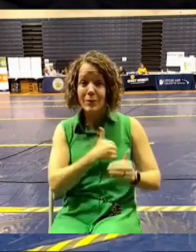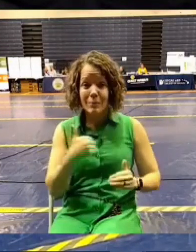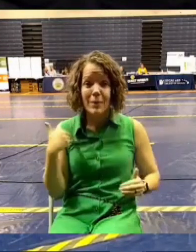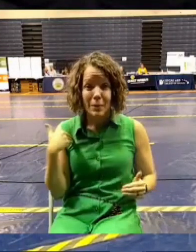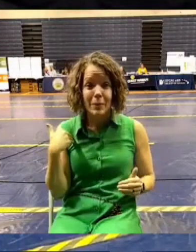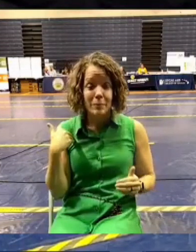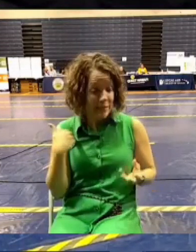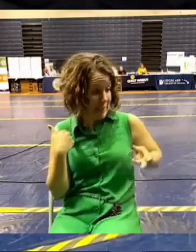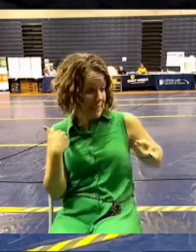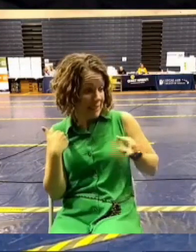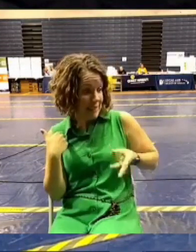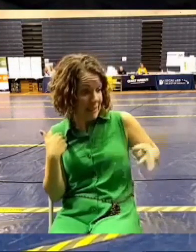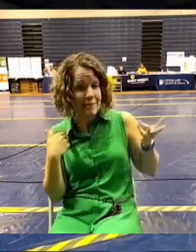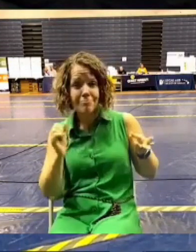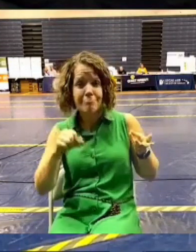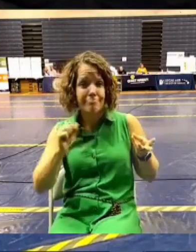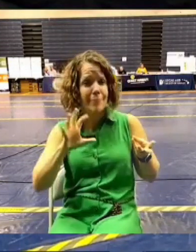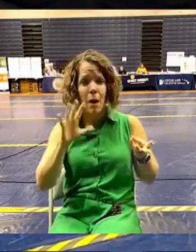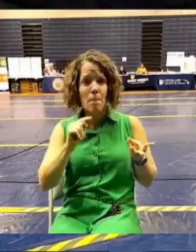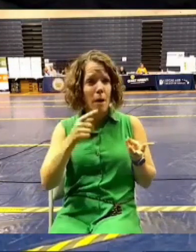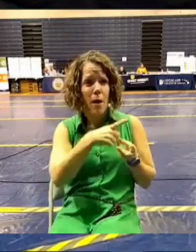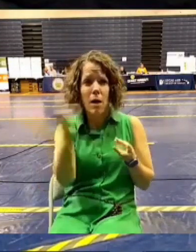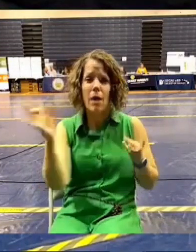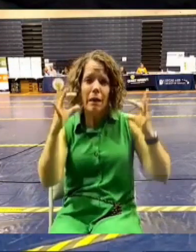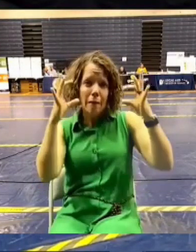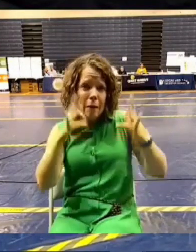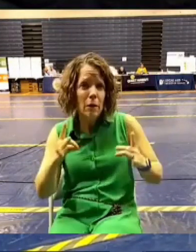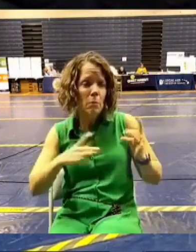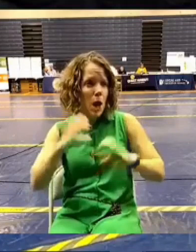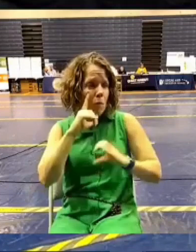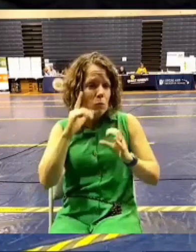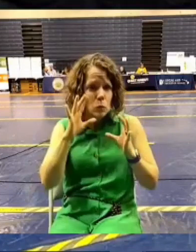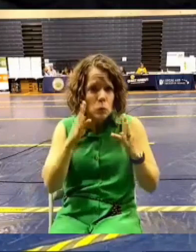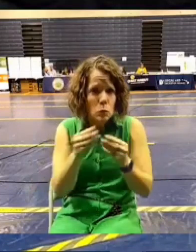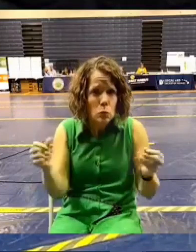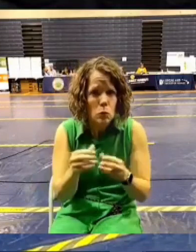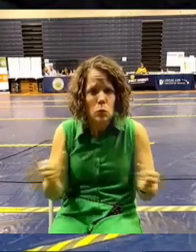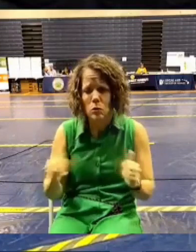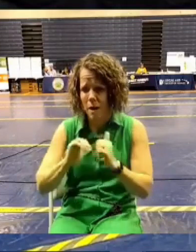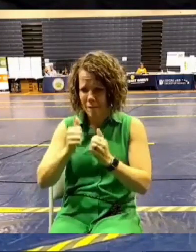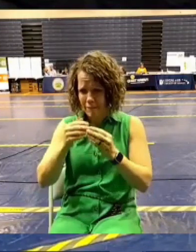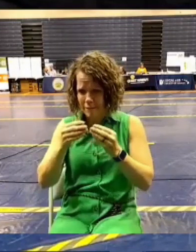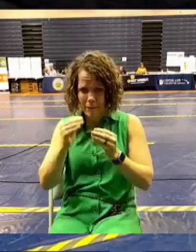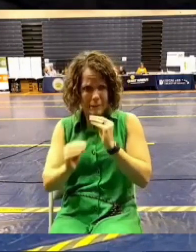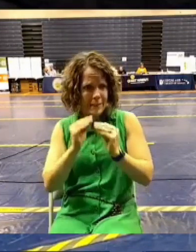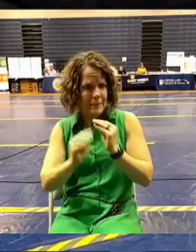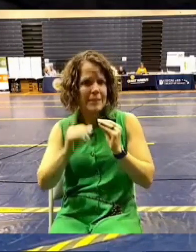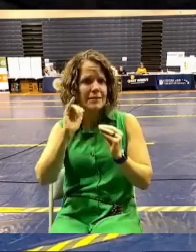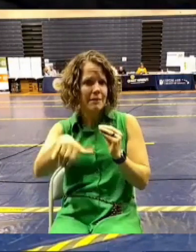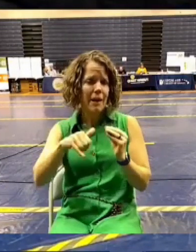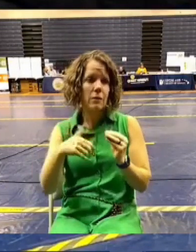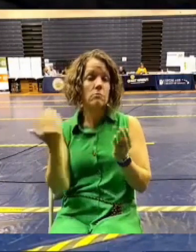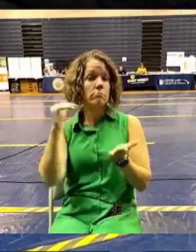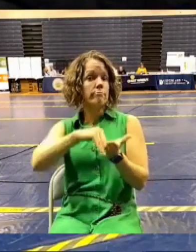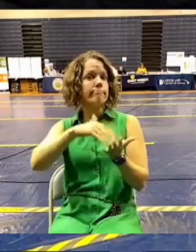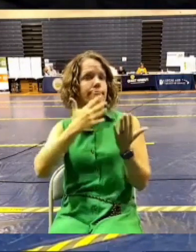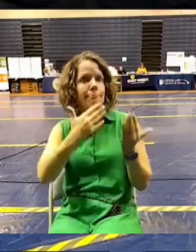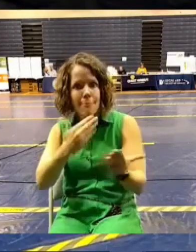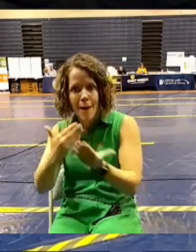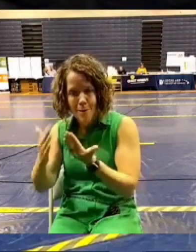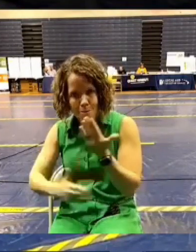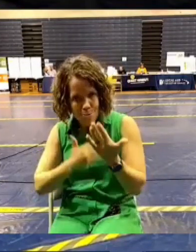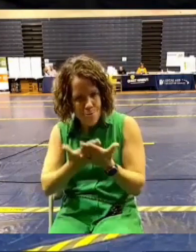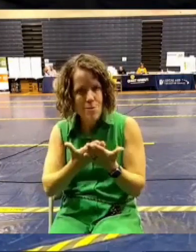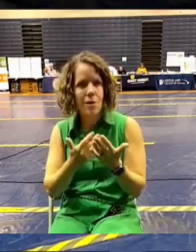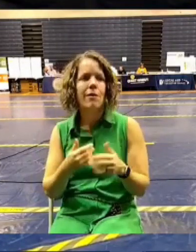of hundreds of us that always give input and find solutions. So with that being said, mahalo to everybody. And those